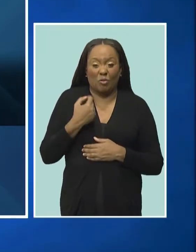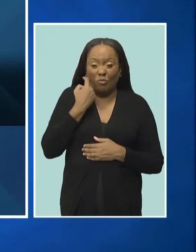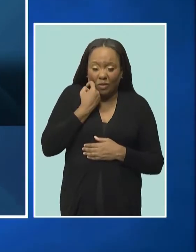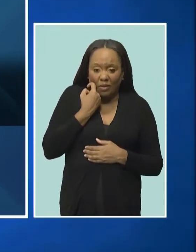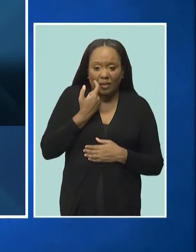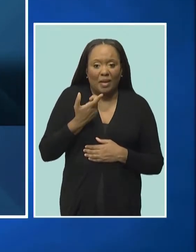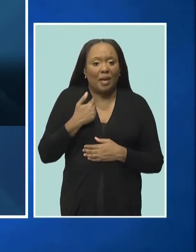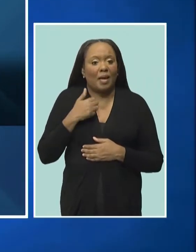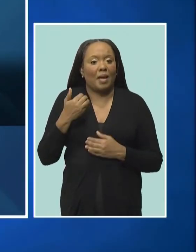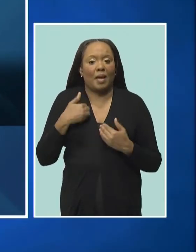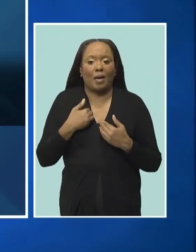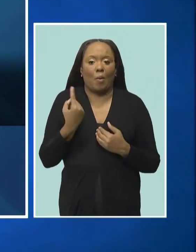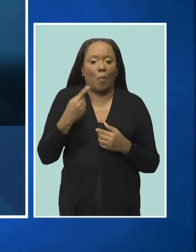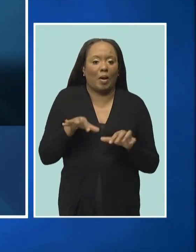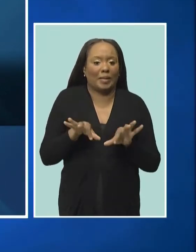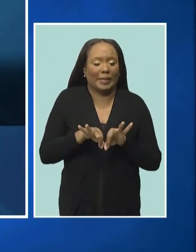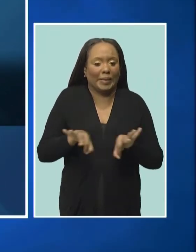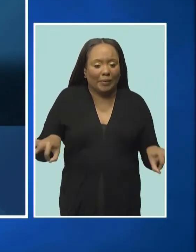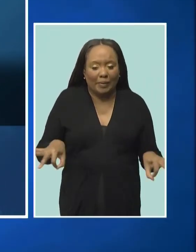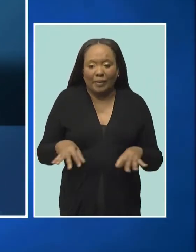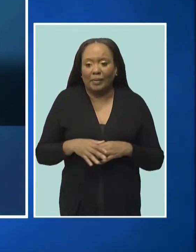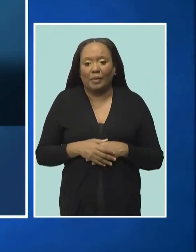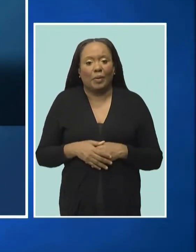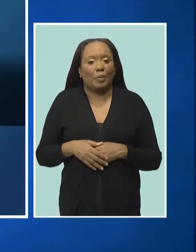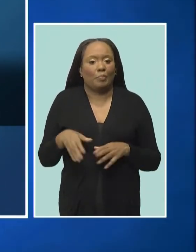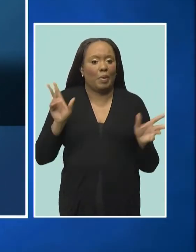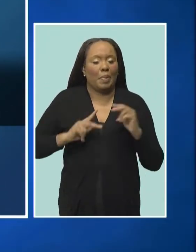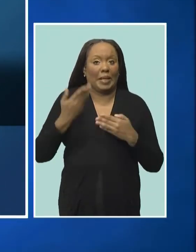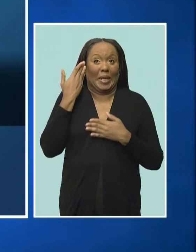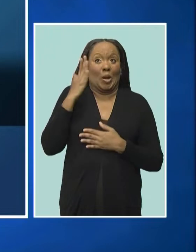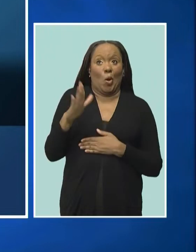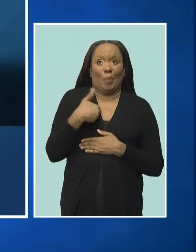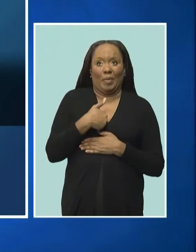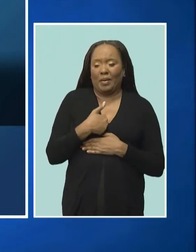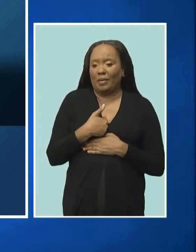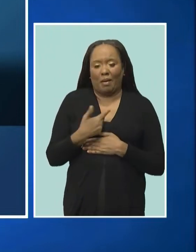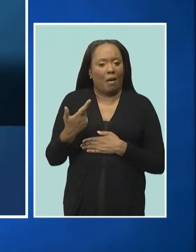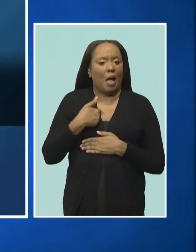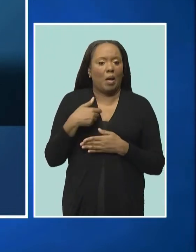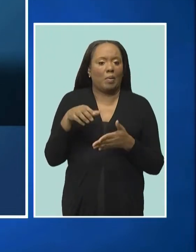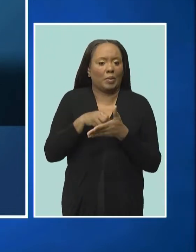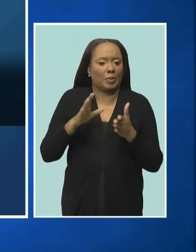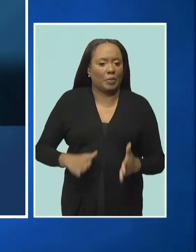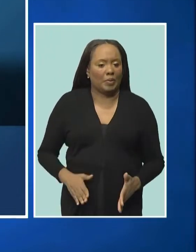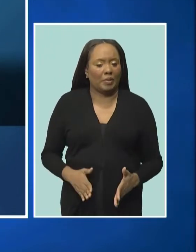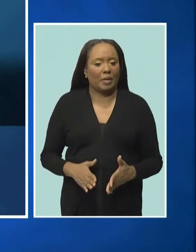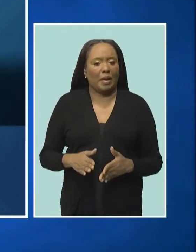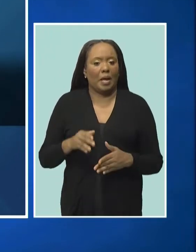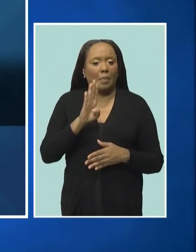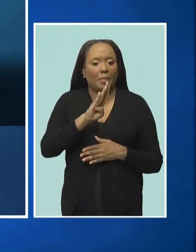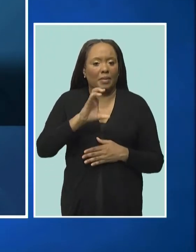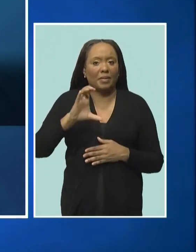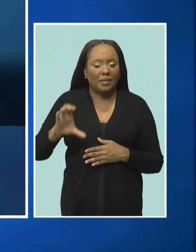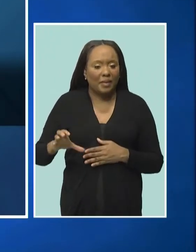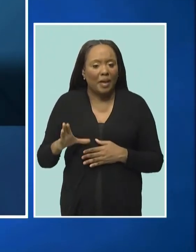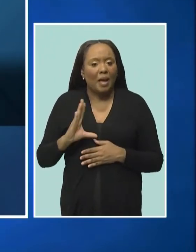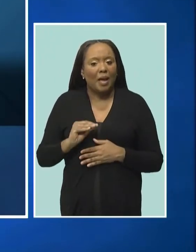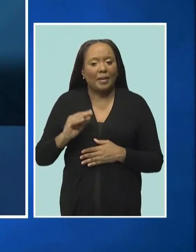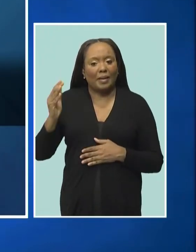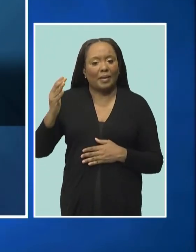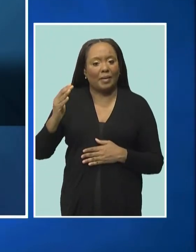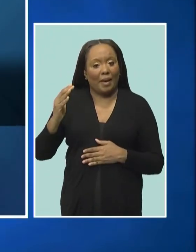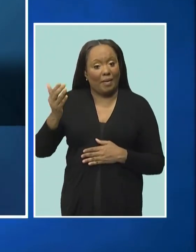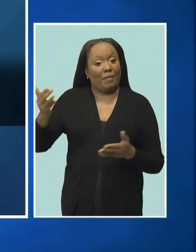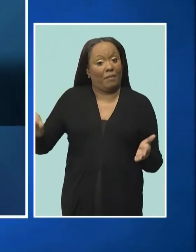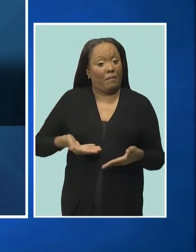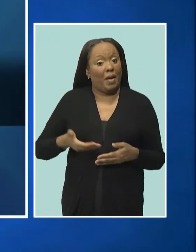single degree, very practically unknown, other than that I was a student at community college. And he invited me to do so. And in